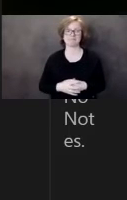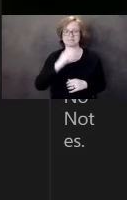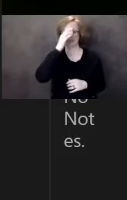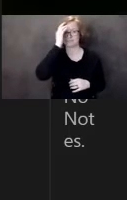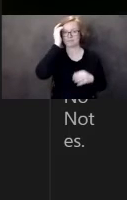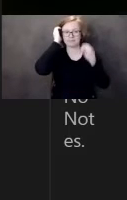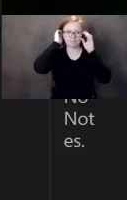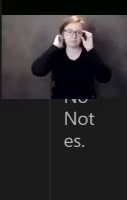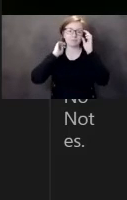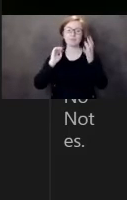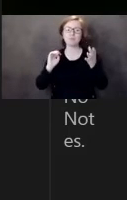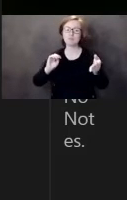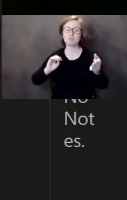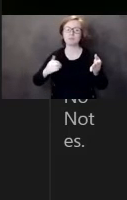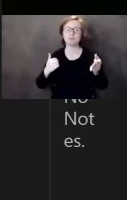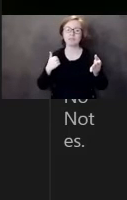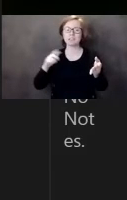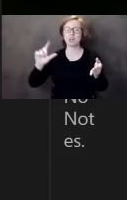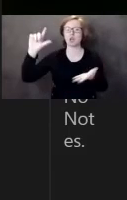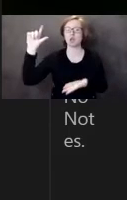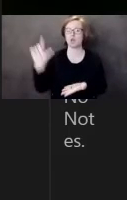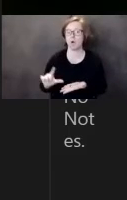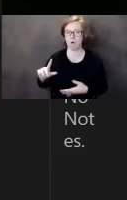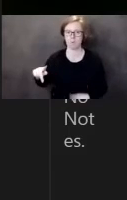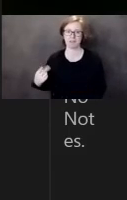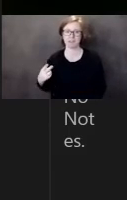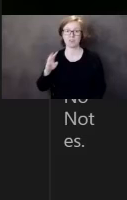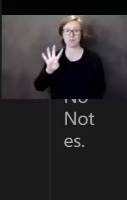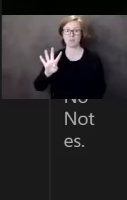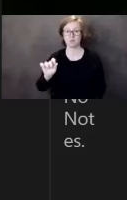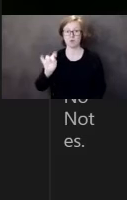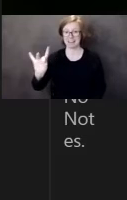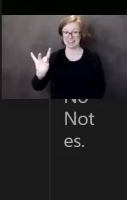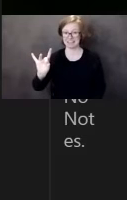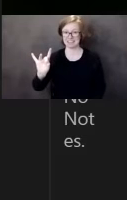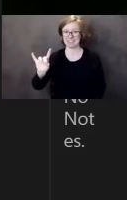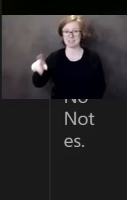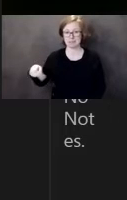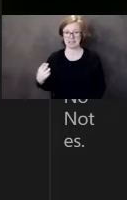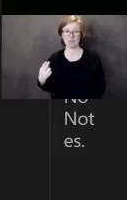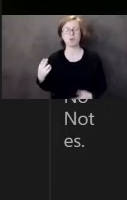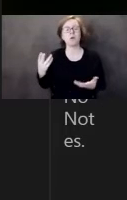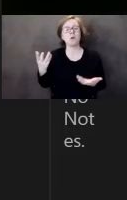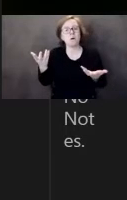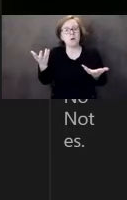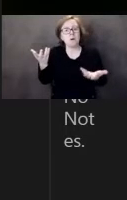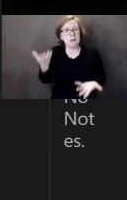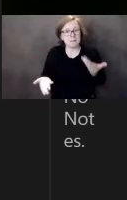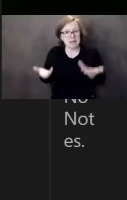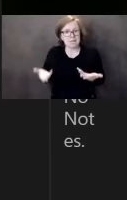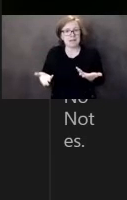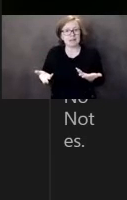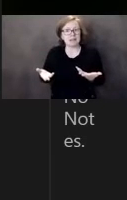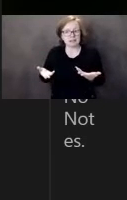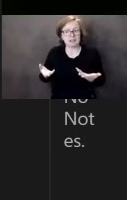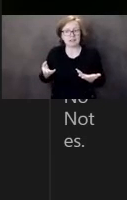has extremely low pH. If you've got 4.8 pH, it may be a naturally leached location,